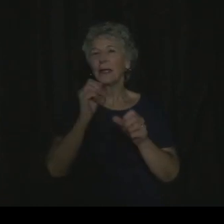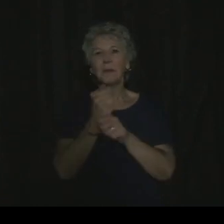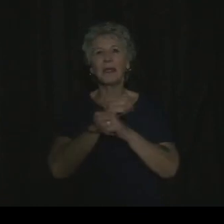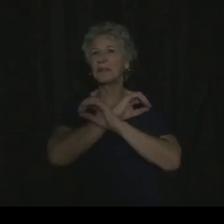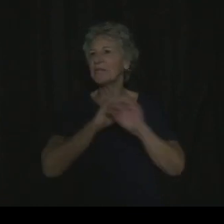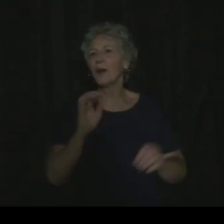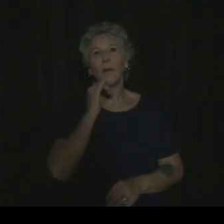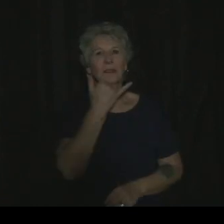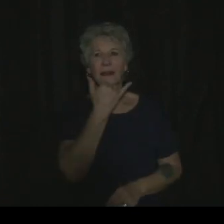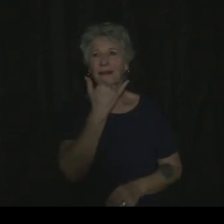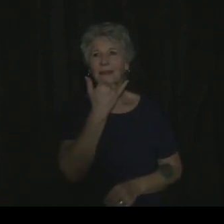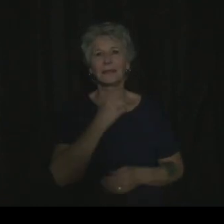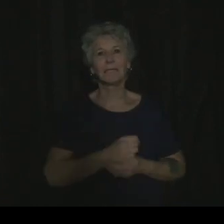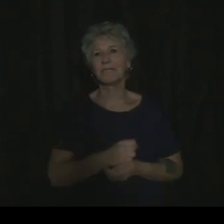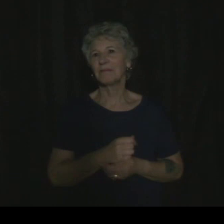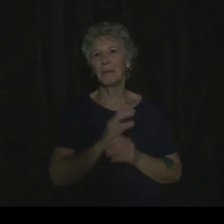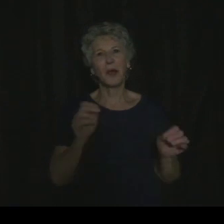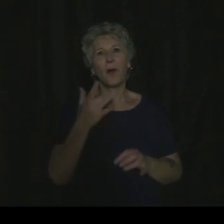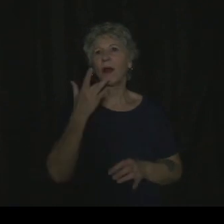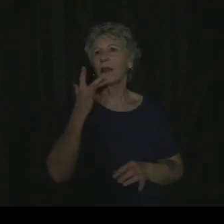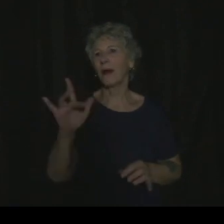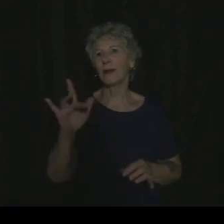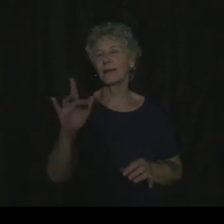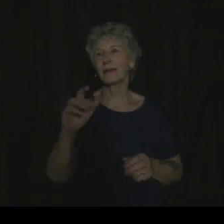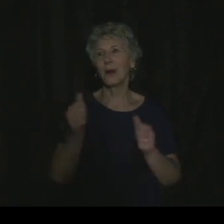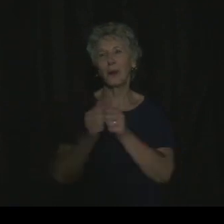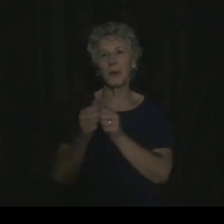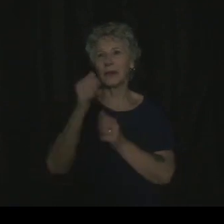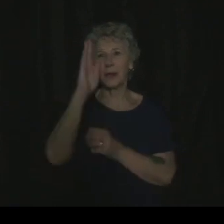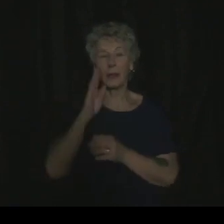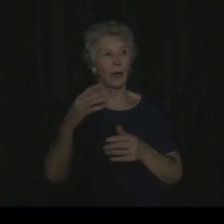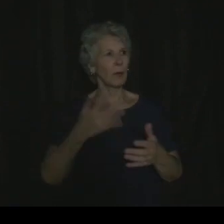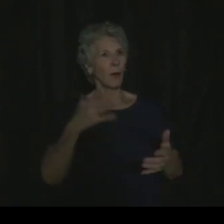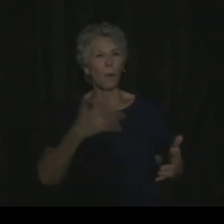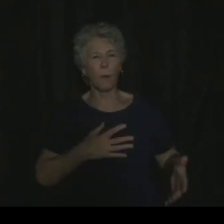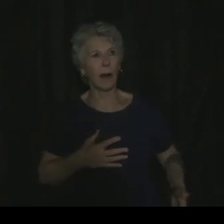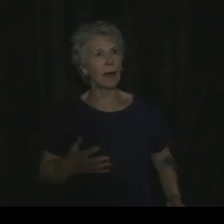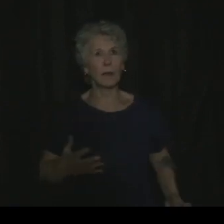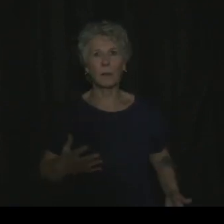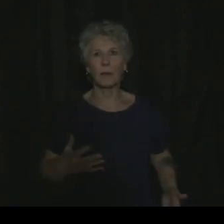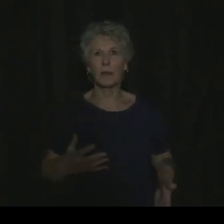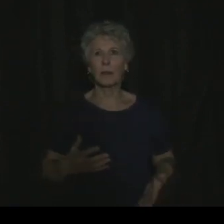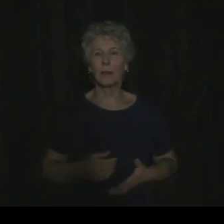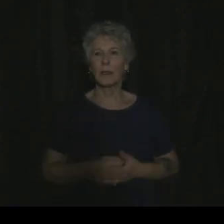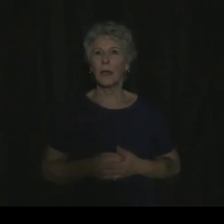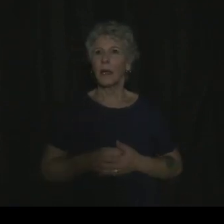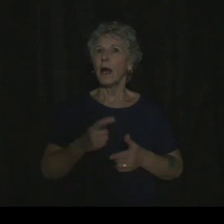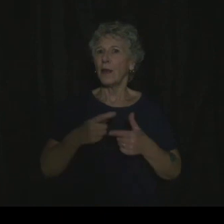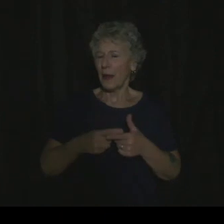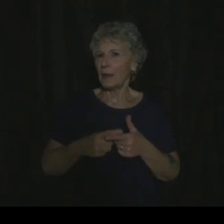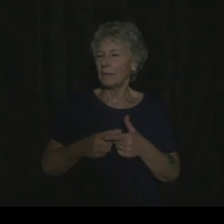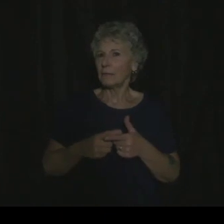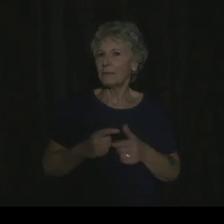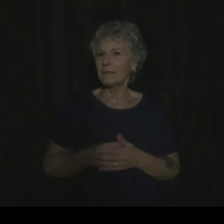there are no coincidences when it comes to God. And I was like, wow. And shortly